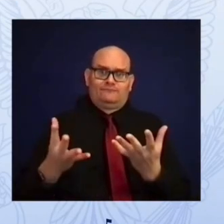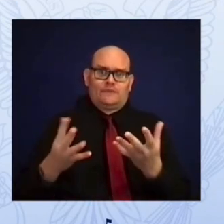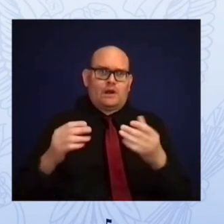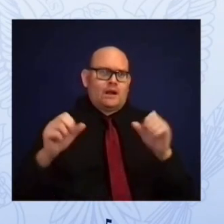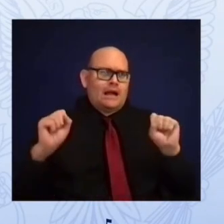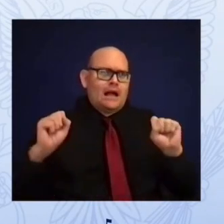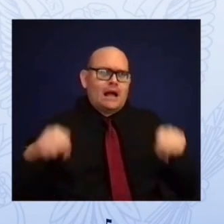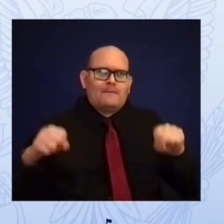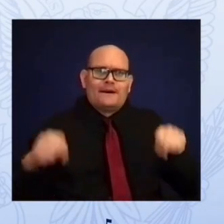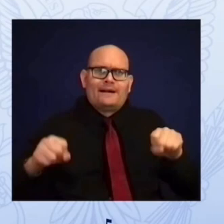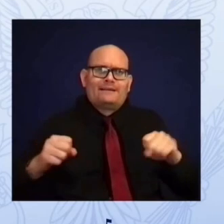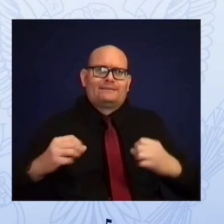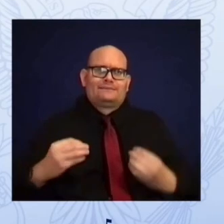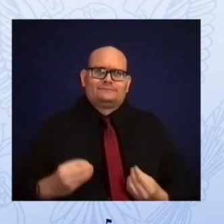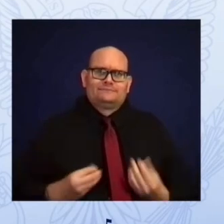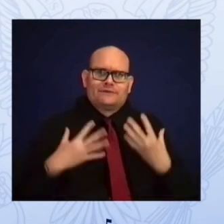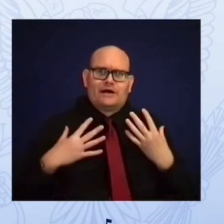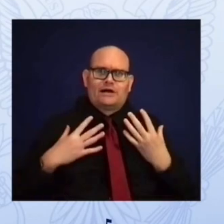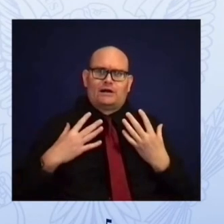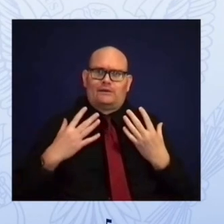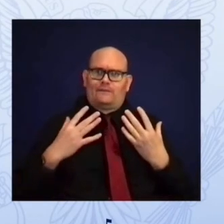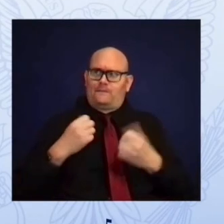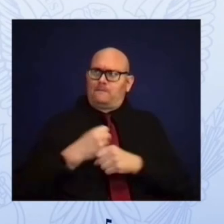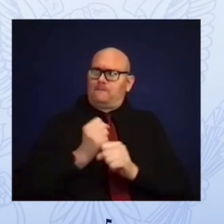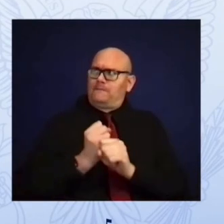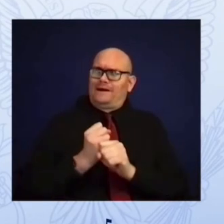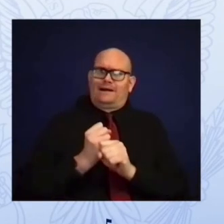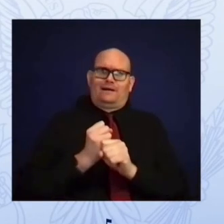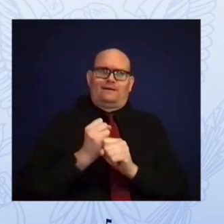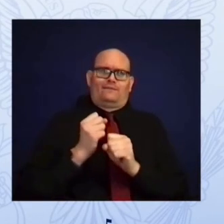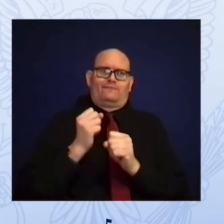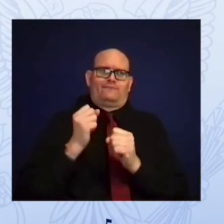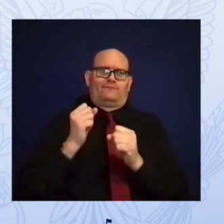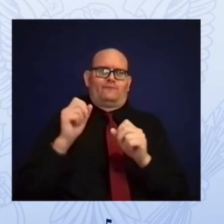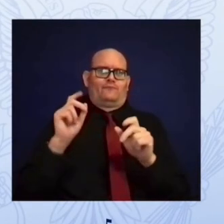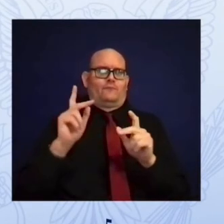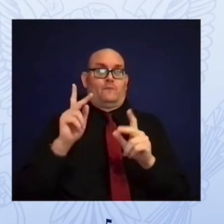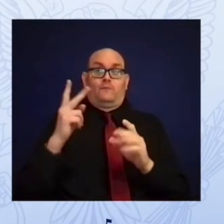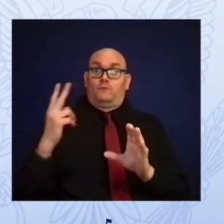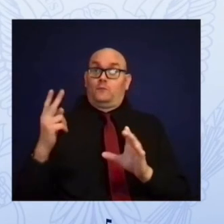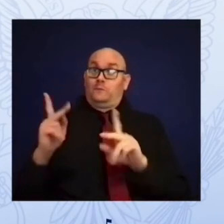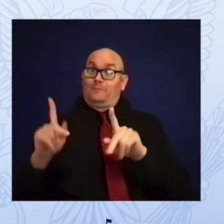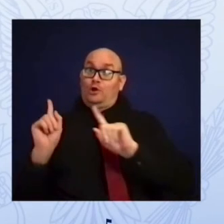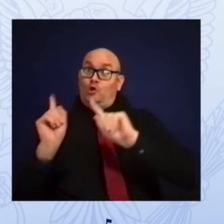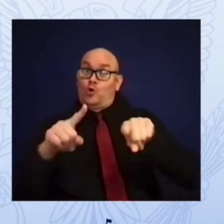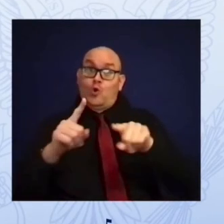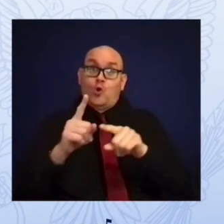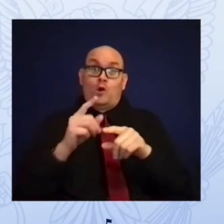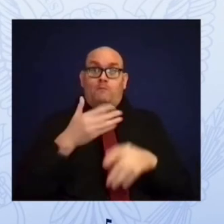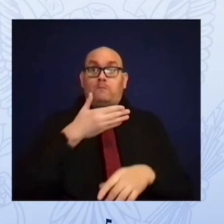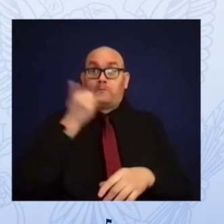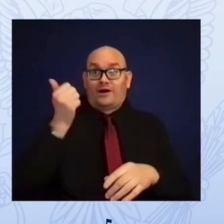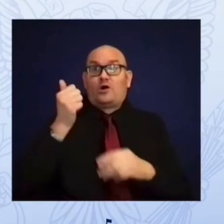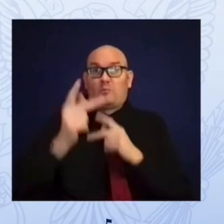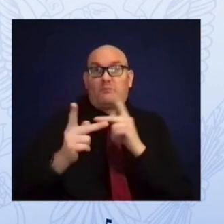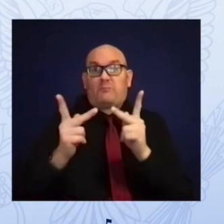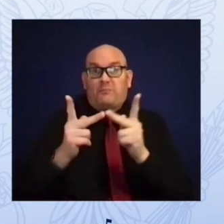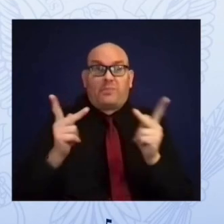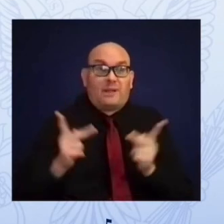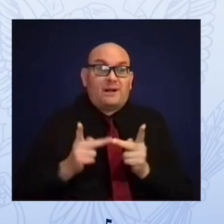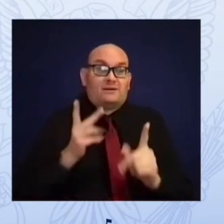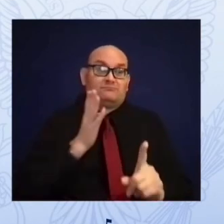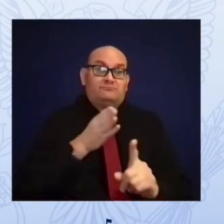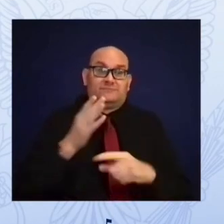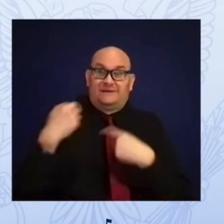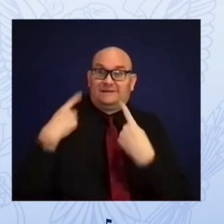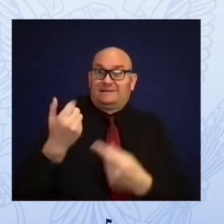place. Since 1977, their mission has been to connect people to inspiring science by creating engaging experiences and